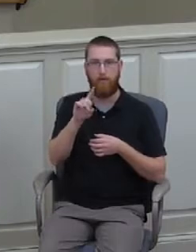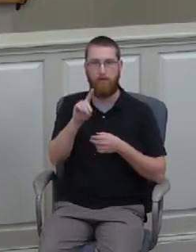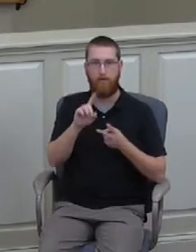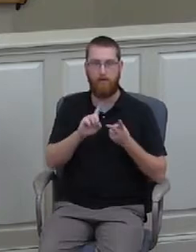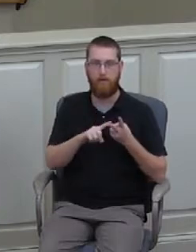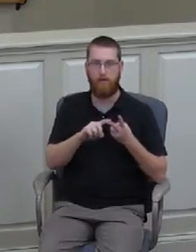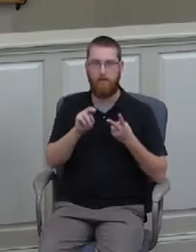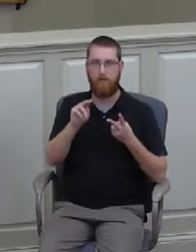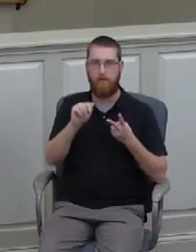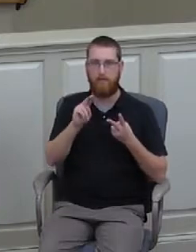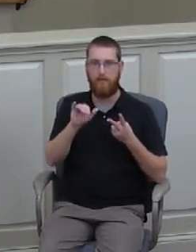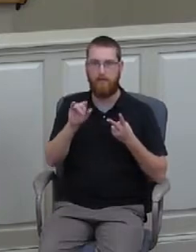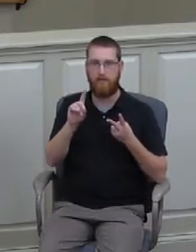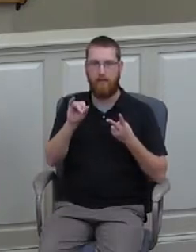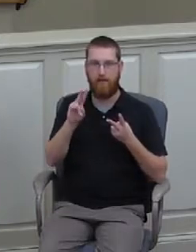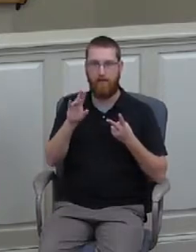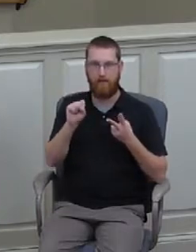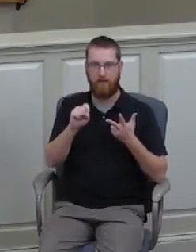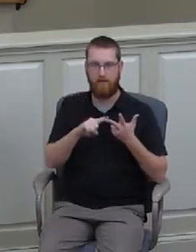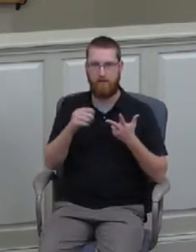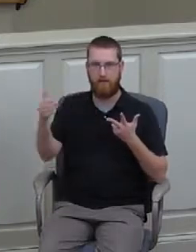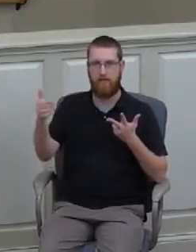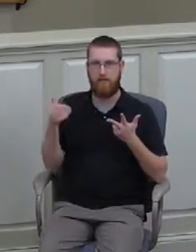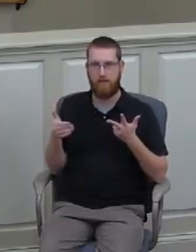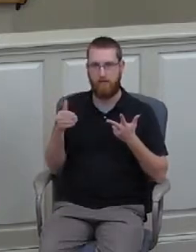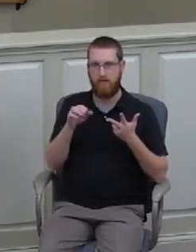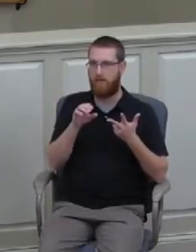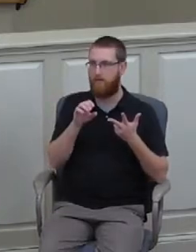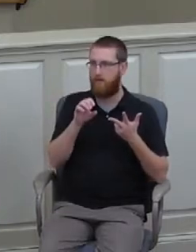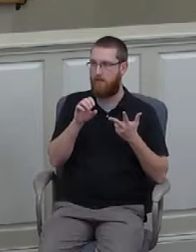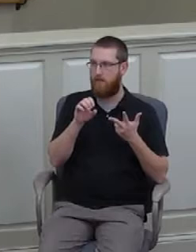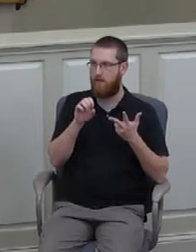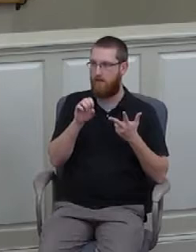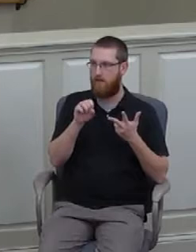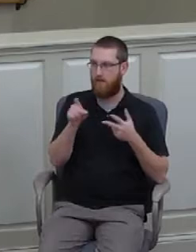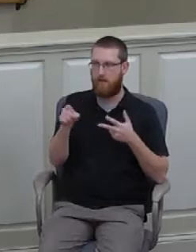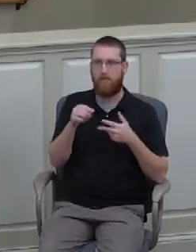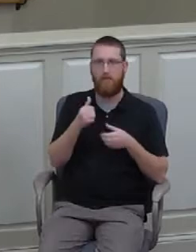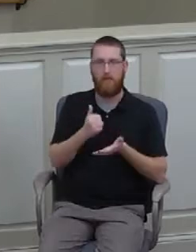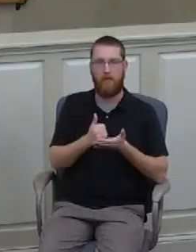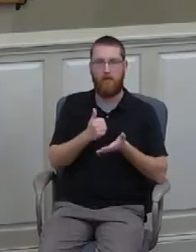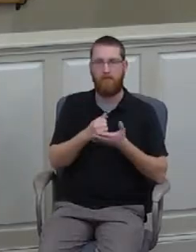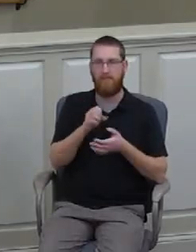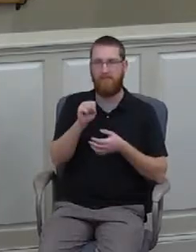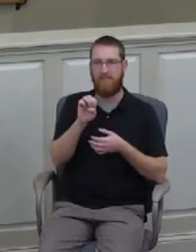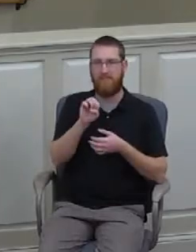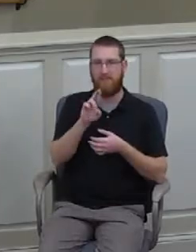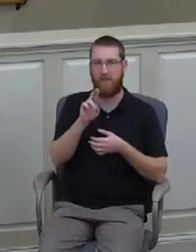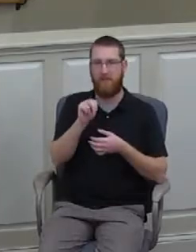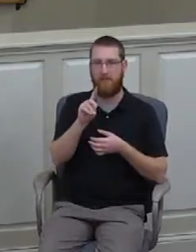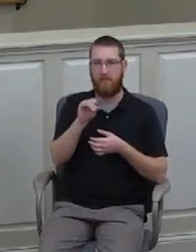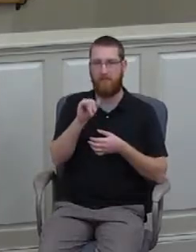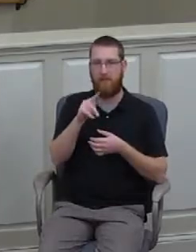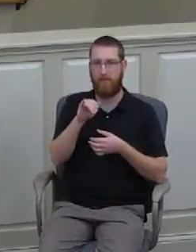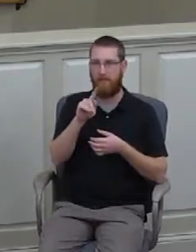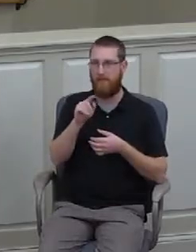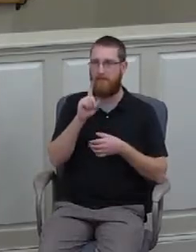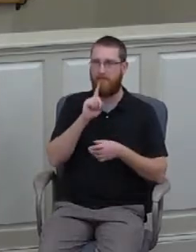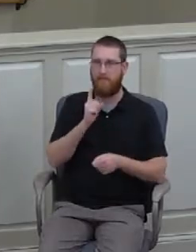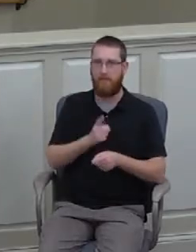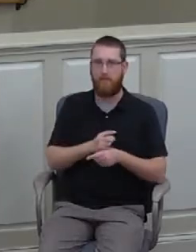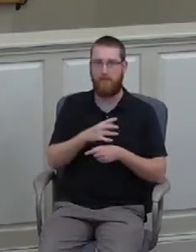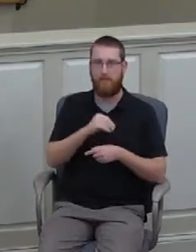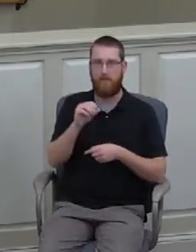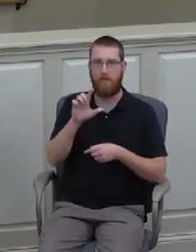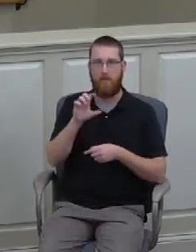Nancy Davis. Nancy does a lot of things downtown. Serendipity Sisters, but she also helps out at Tuts, right? And then this is